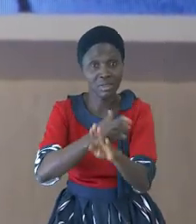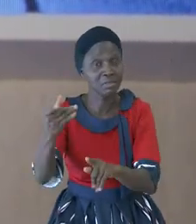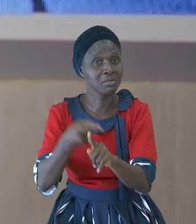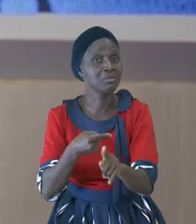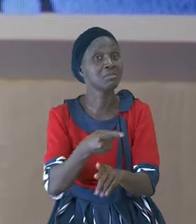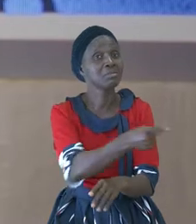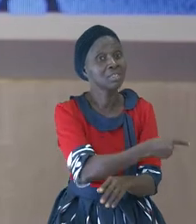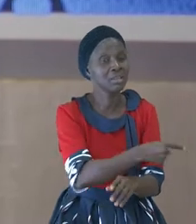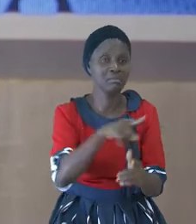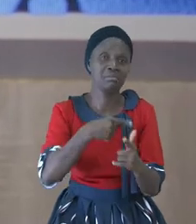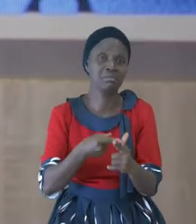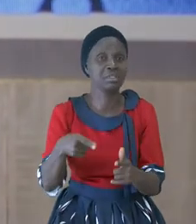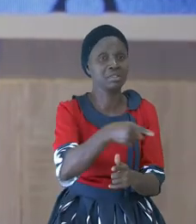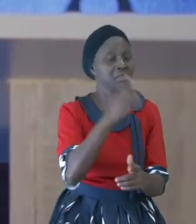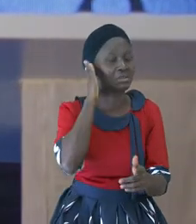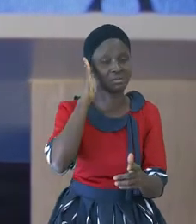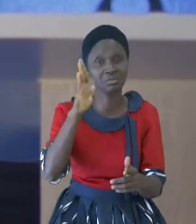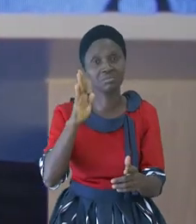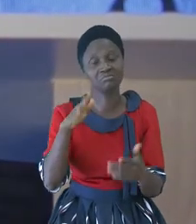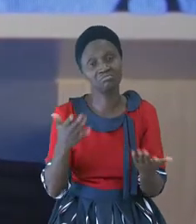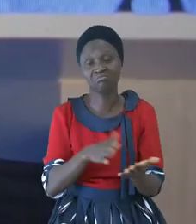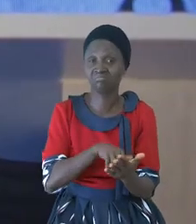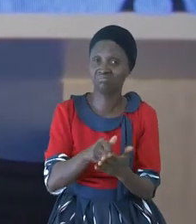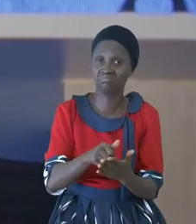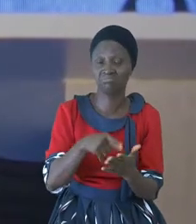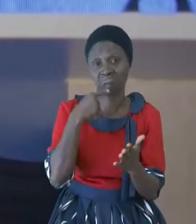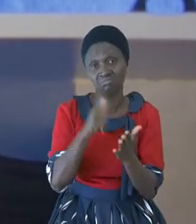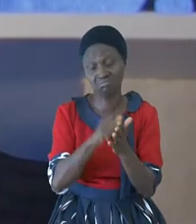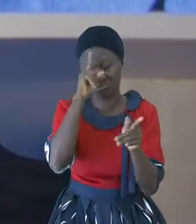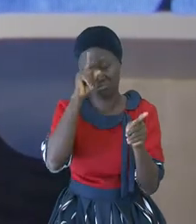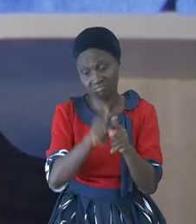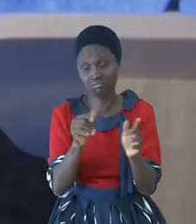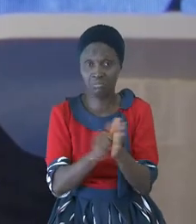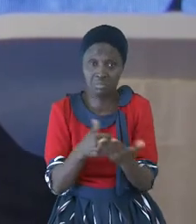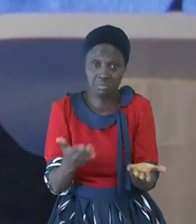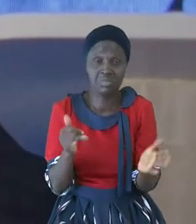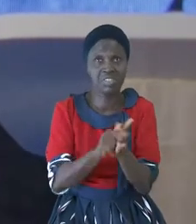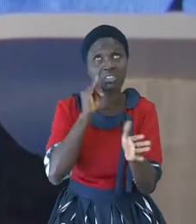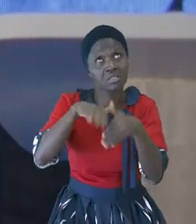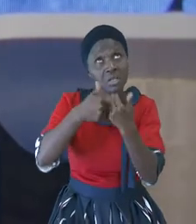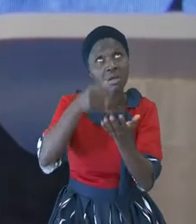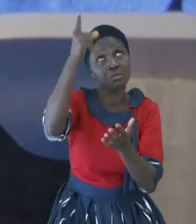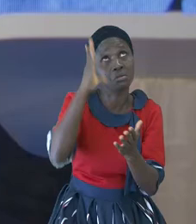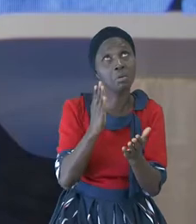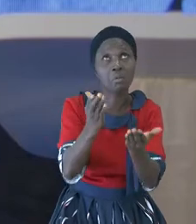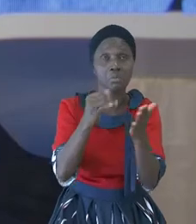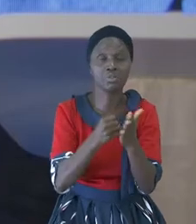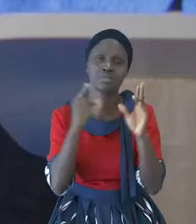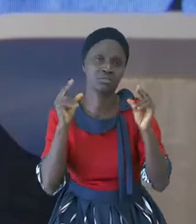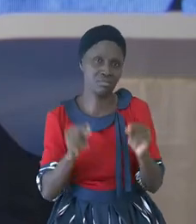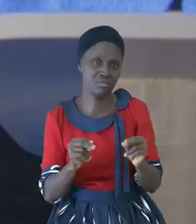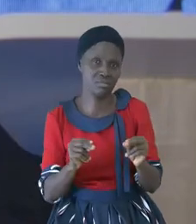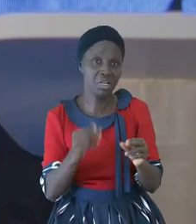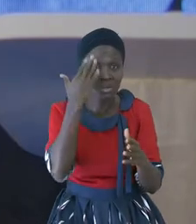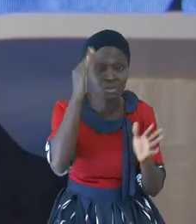well, that's how God wants it. They don't understand. There's a devil behind the door, a jealous